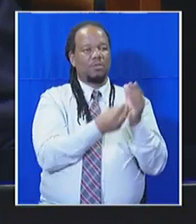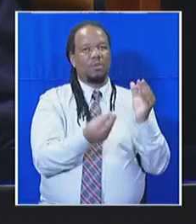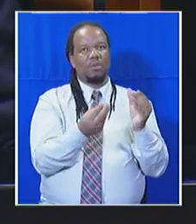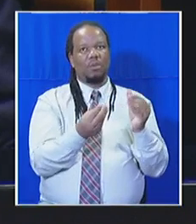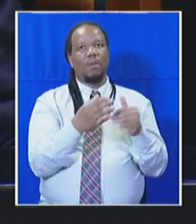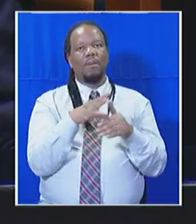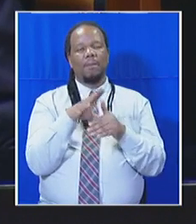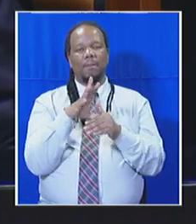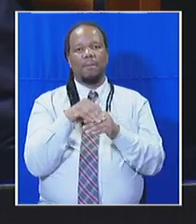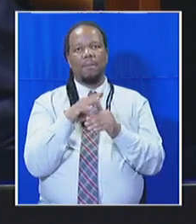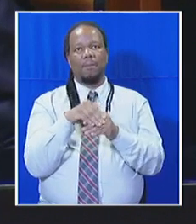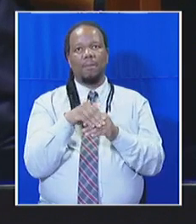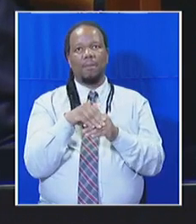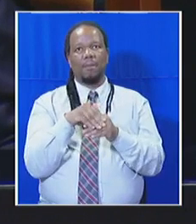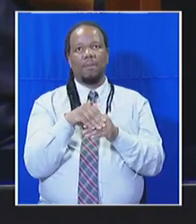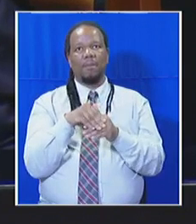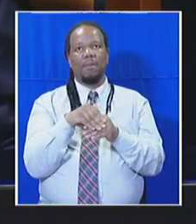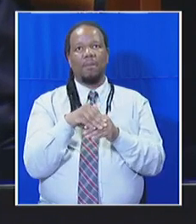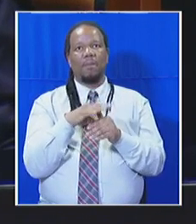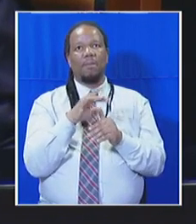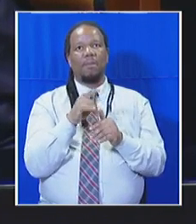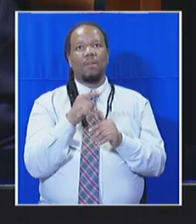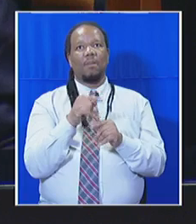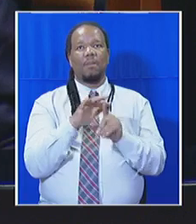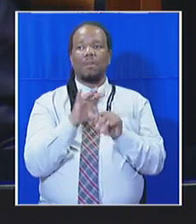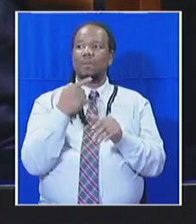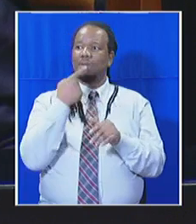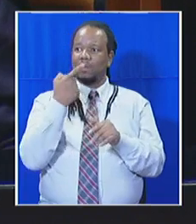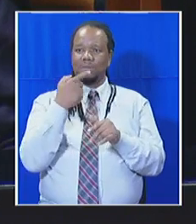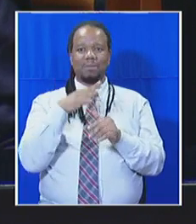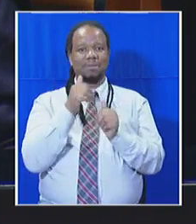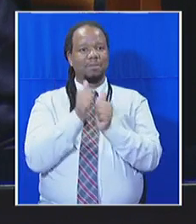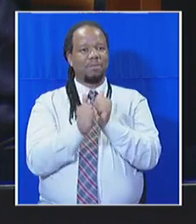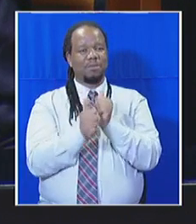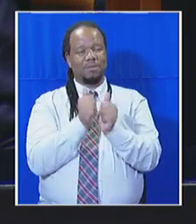member, withdraw saying Brablade. Is Honorable member Nzimande.